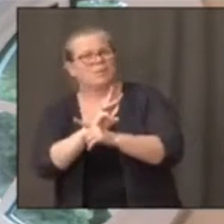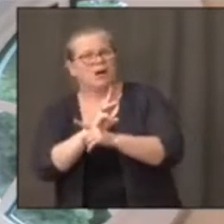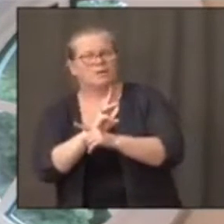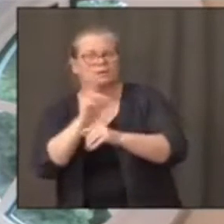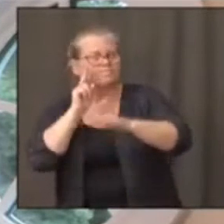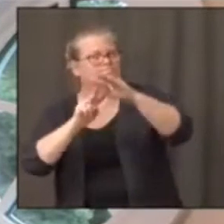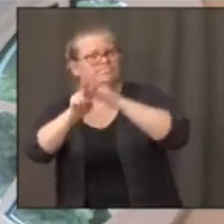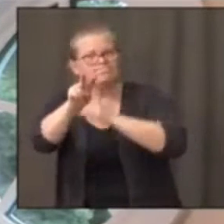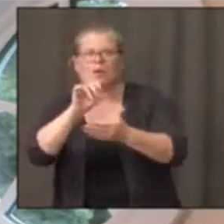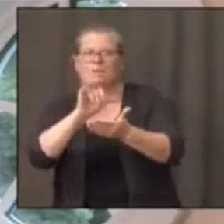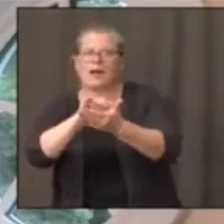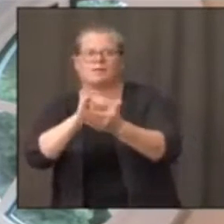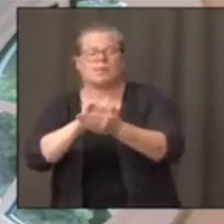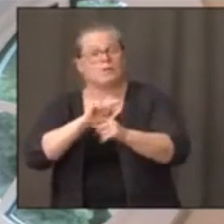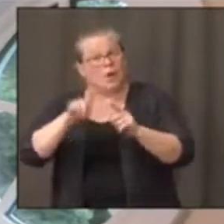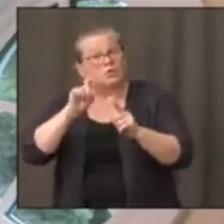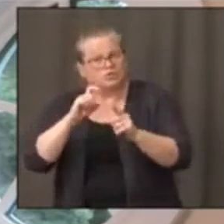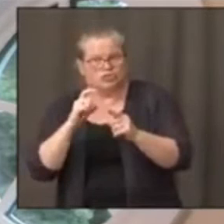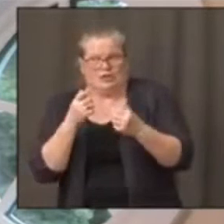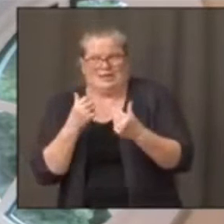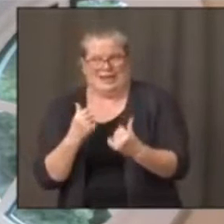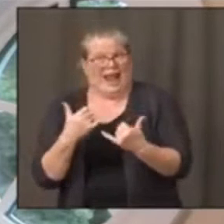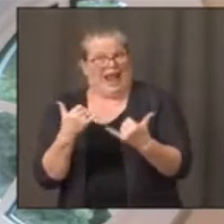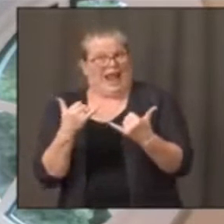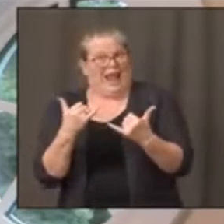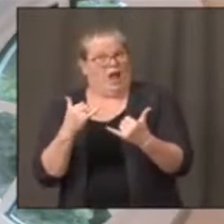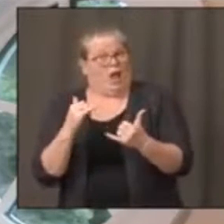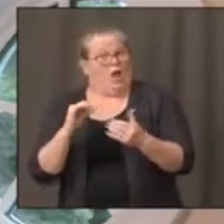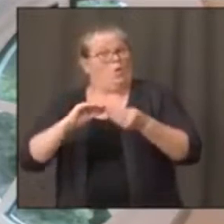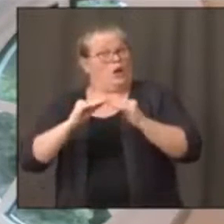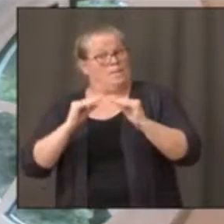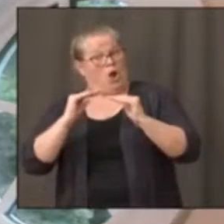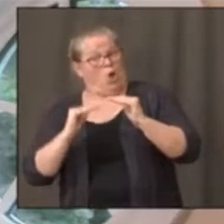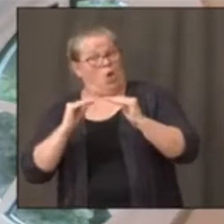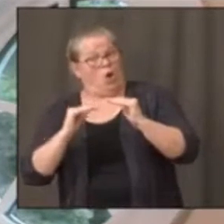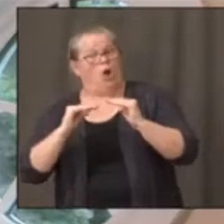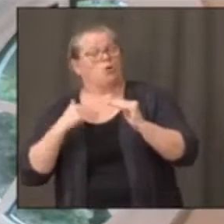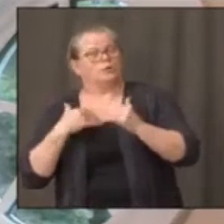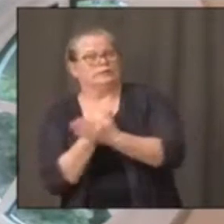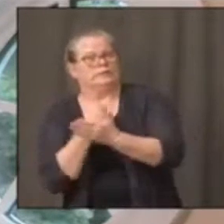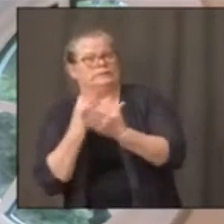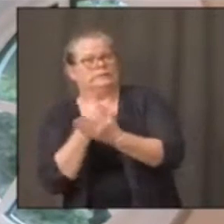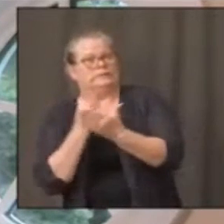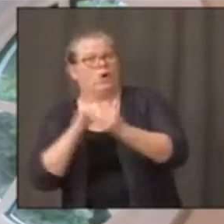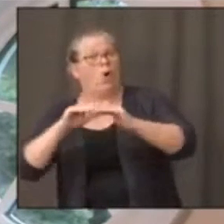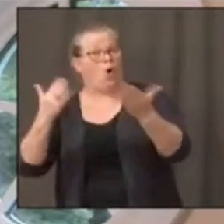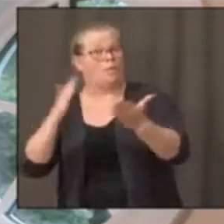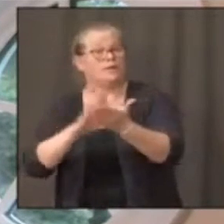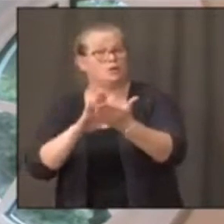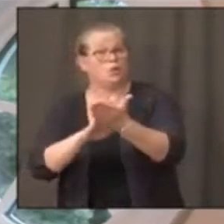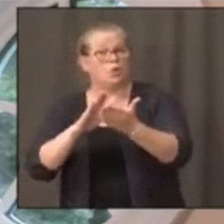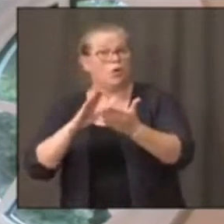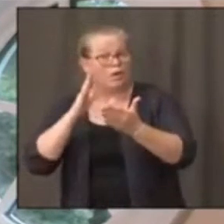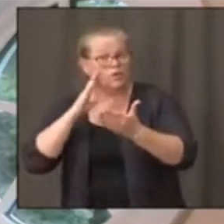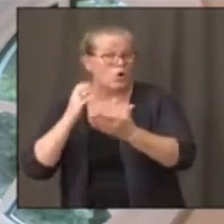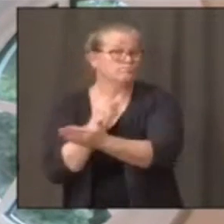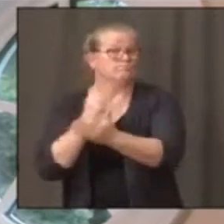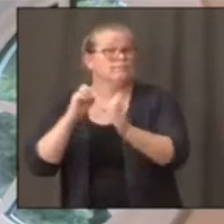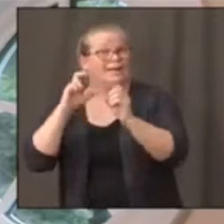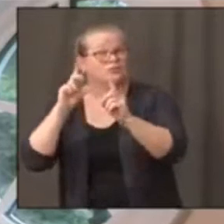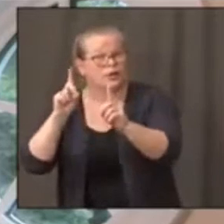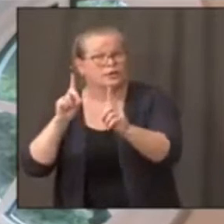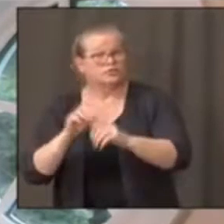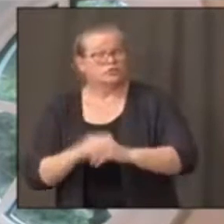much education in as possible before we might have to shut down again. The Democrats are doing a virtual convention.